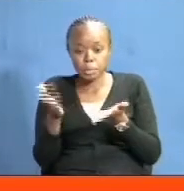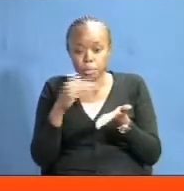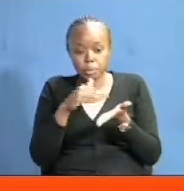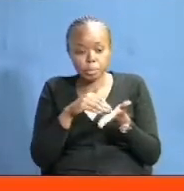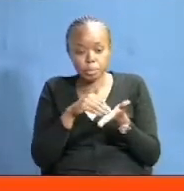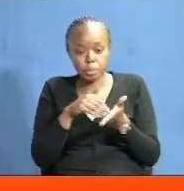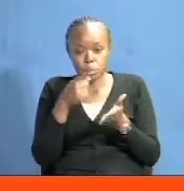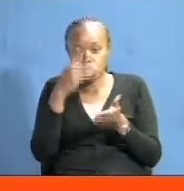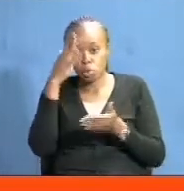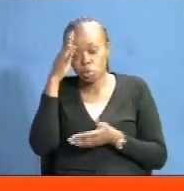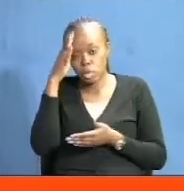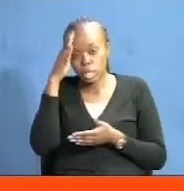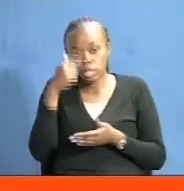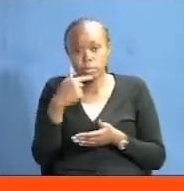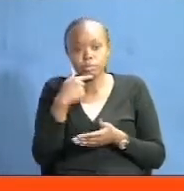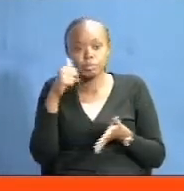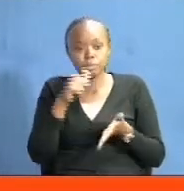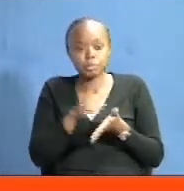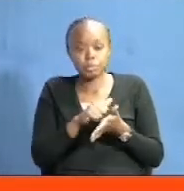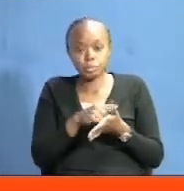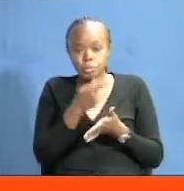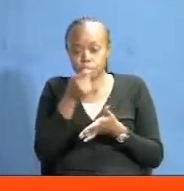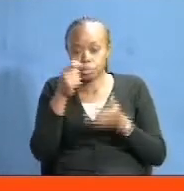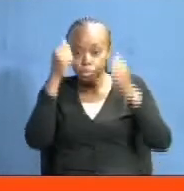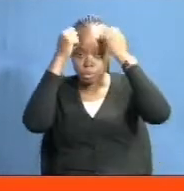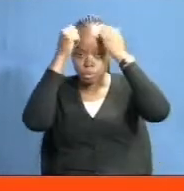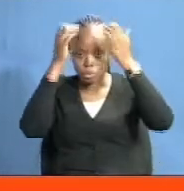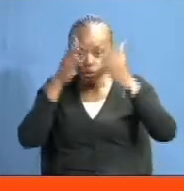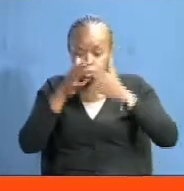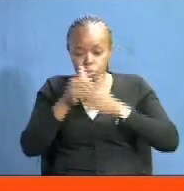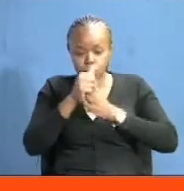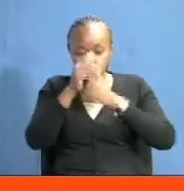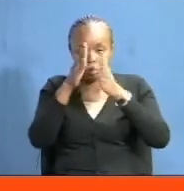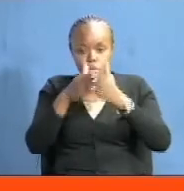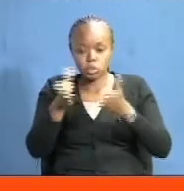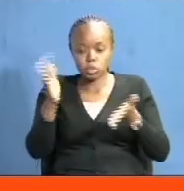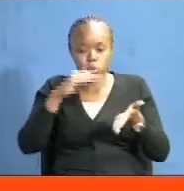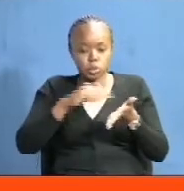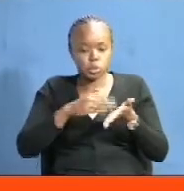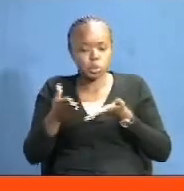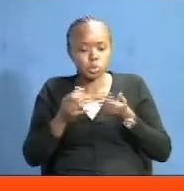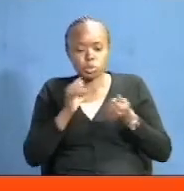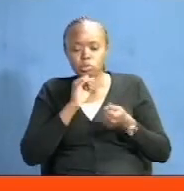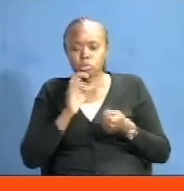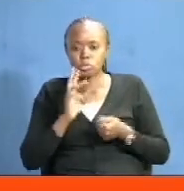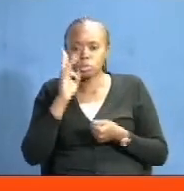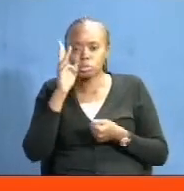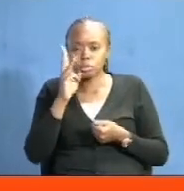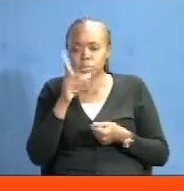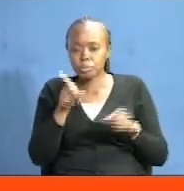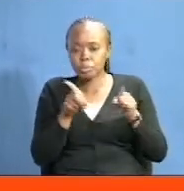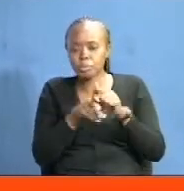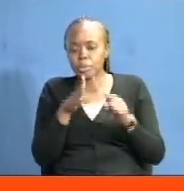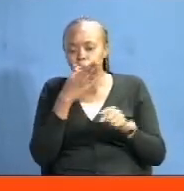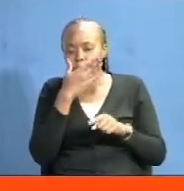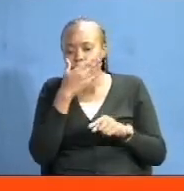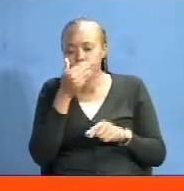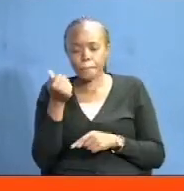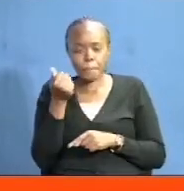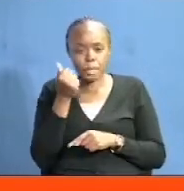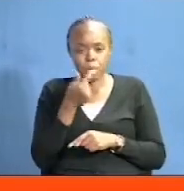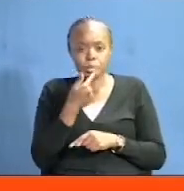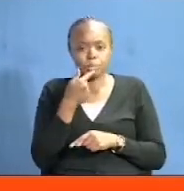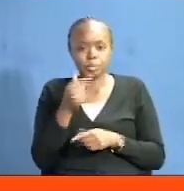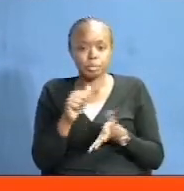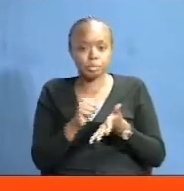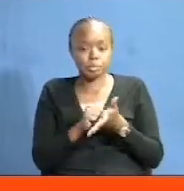board, so that, the student leadership, it goes back to where it was, and even better, so